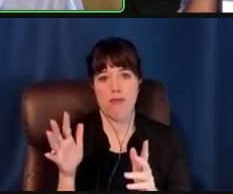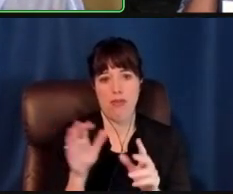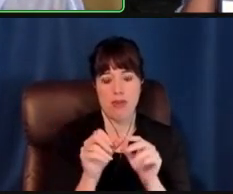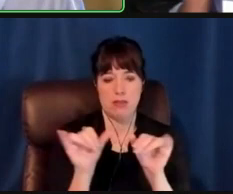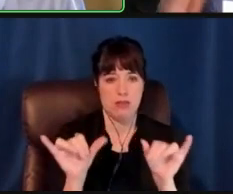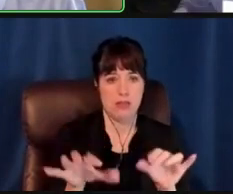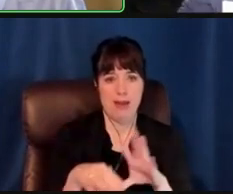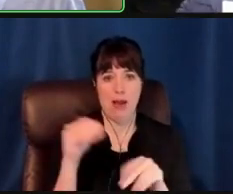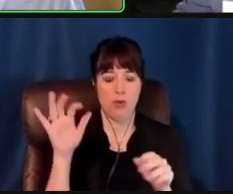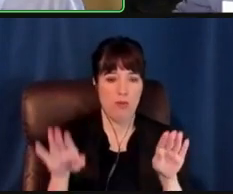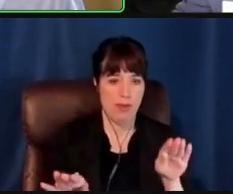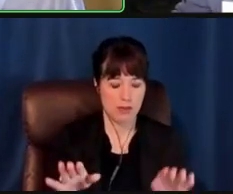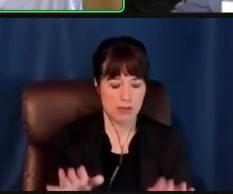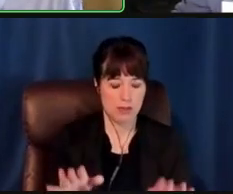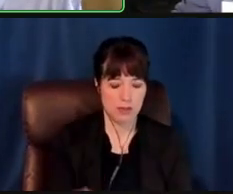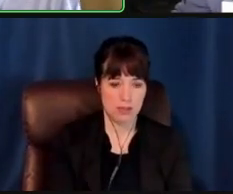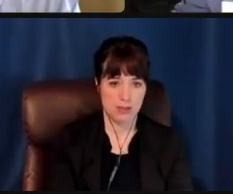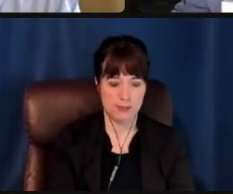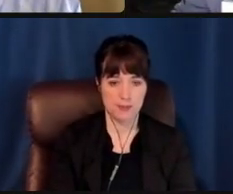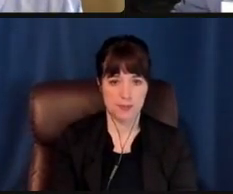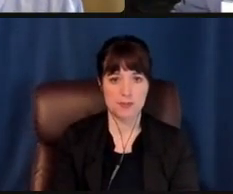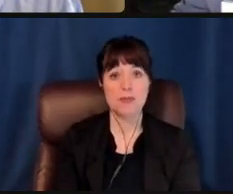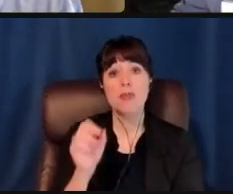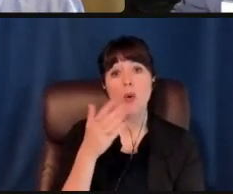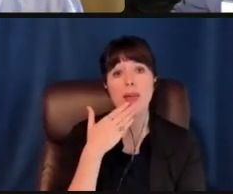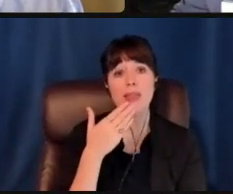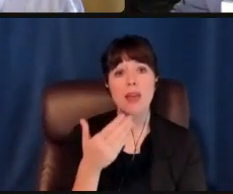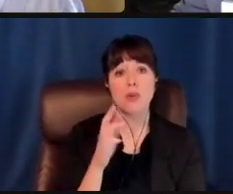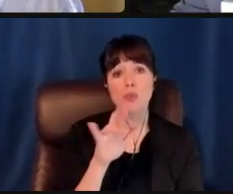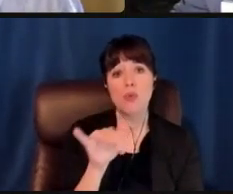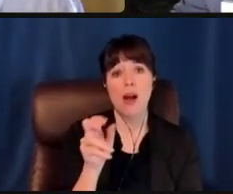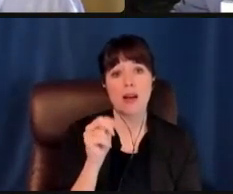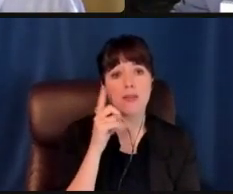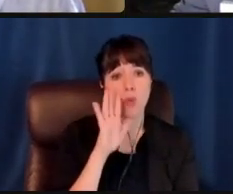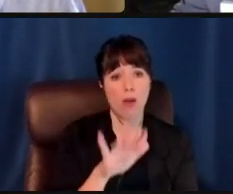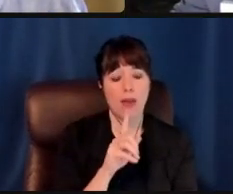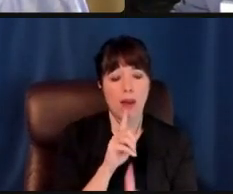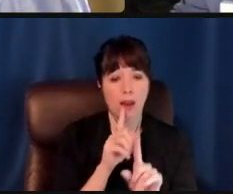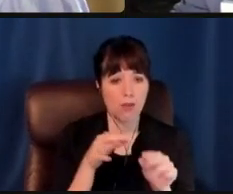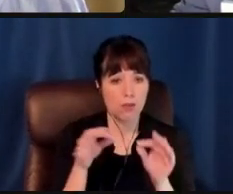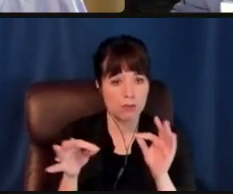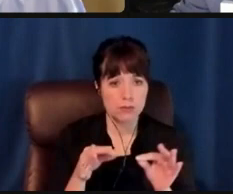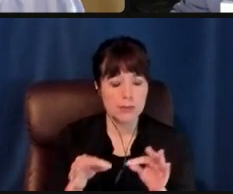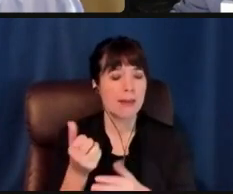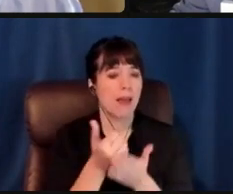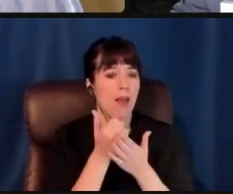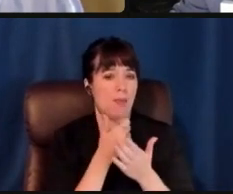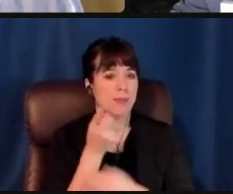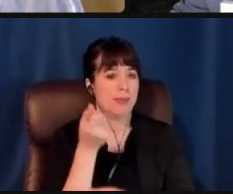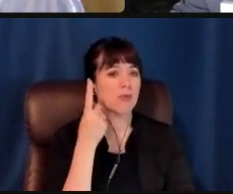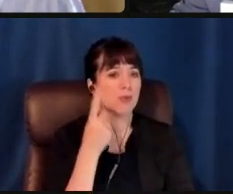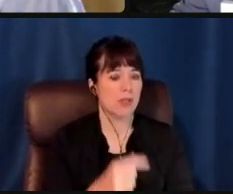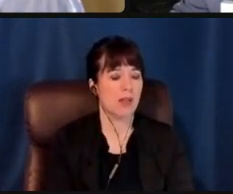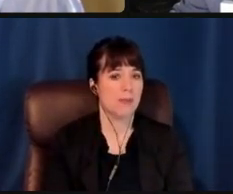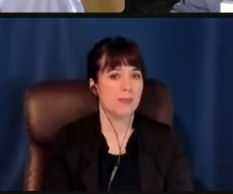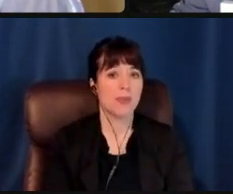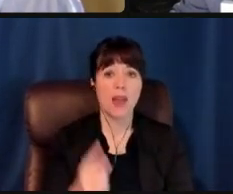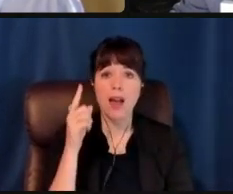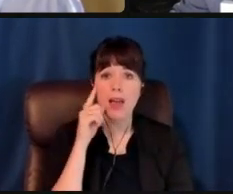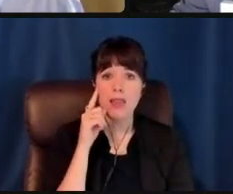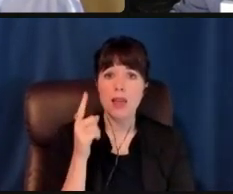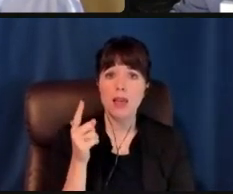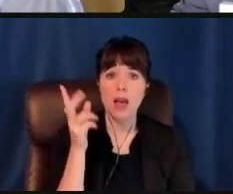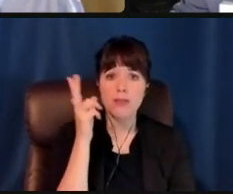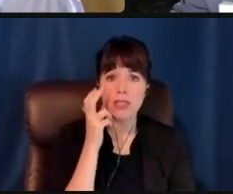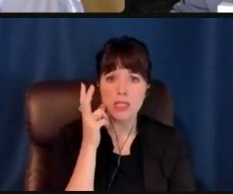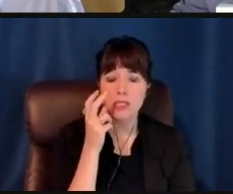out of balance. Thank you, Ryan, for that that answer. It helps me understand this. And I think that having listened